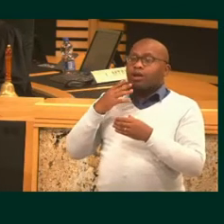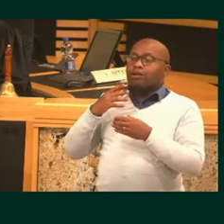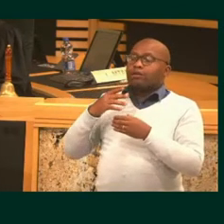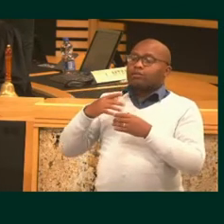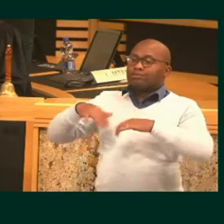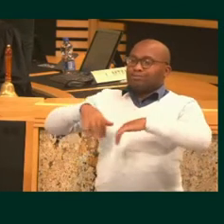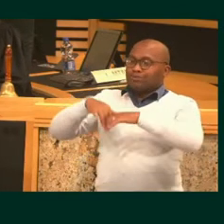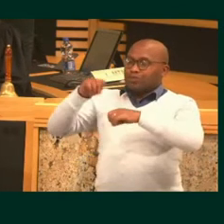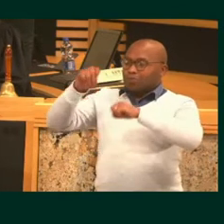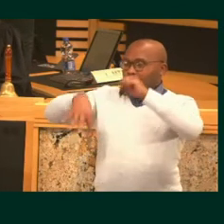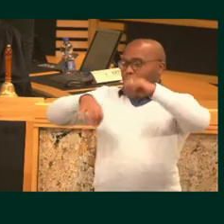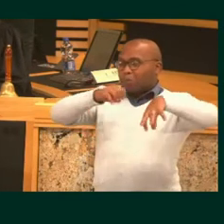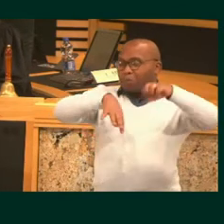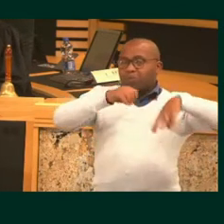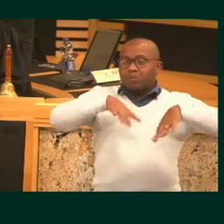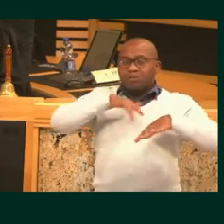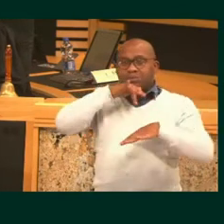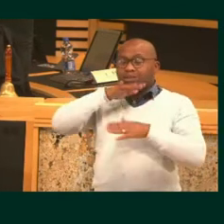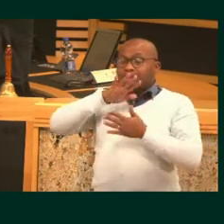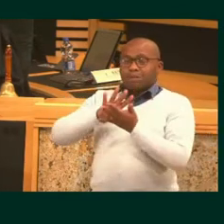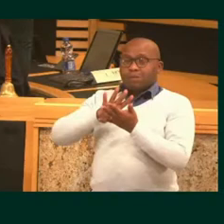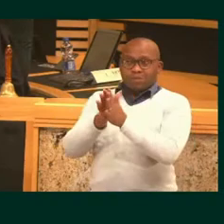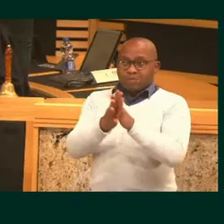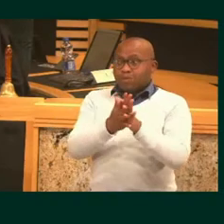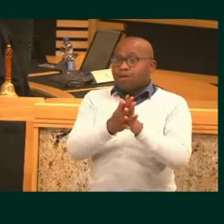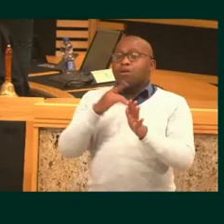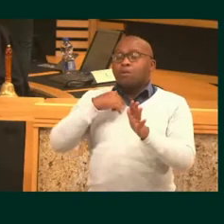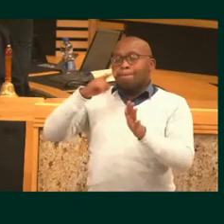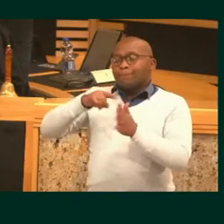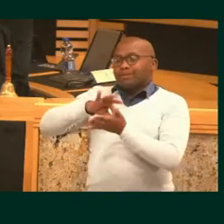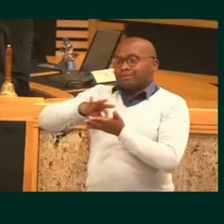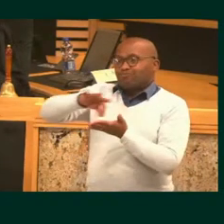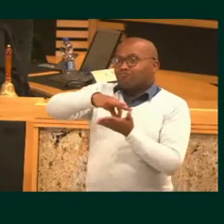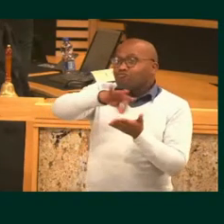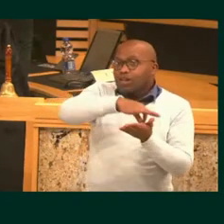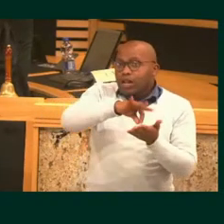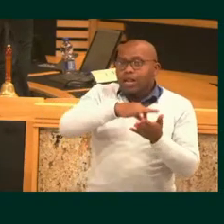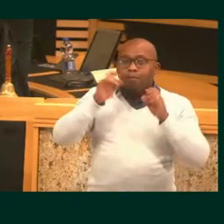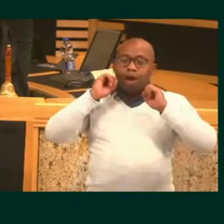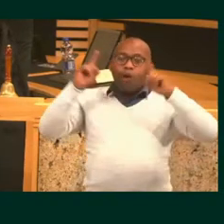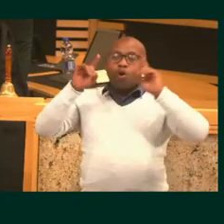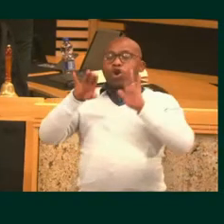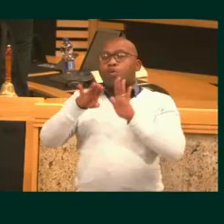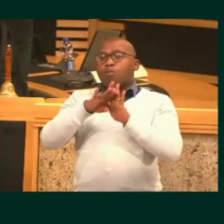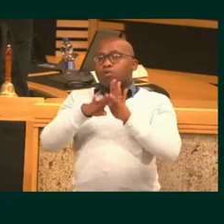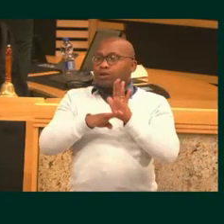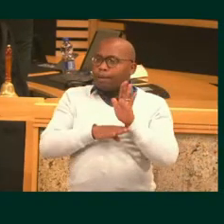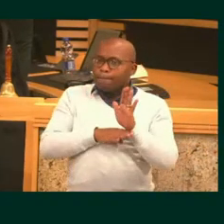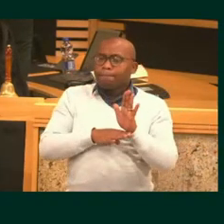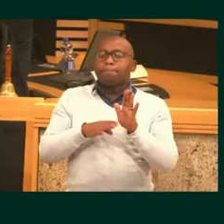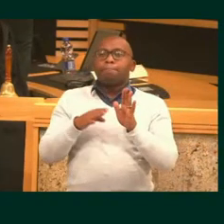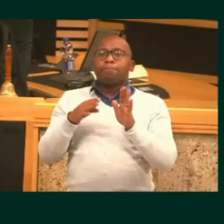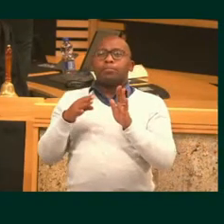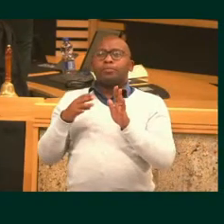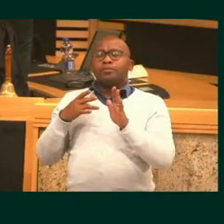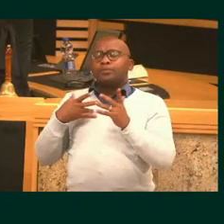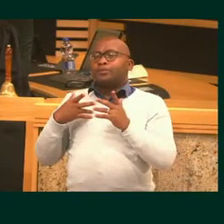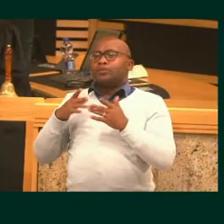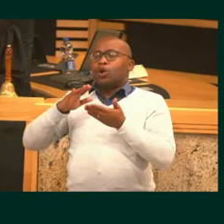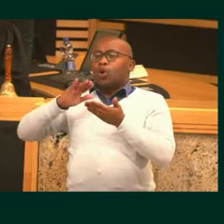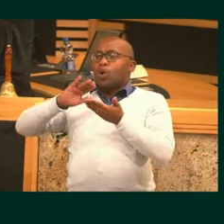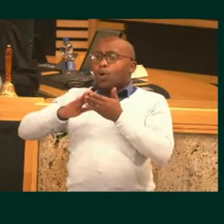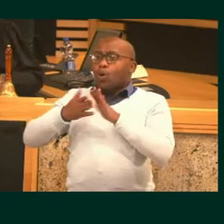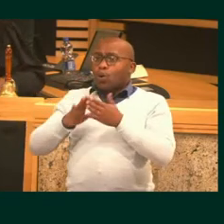initiatives such as community clean cleanup drives a neighborhood watch programs and